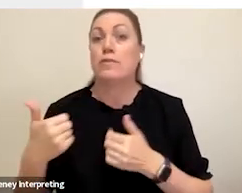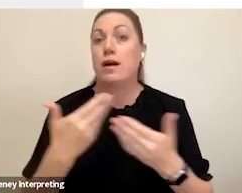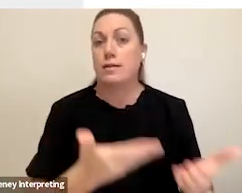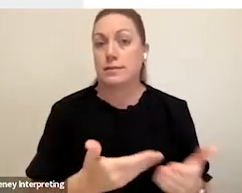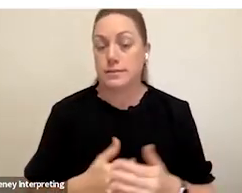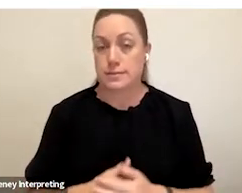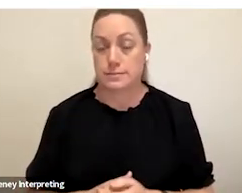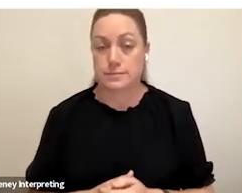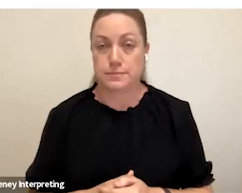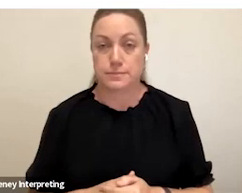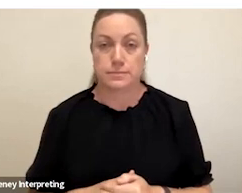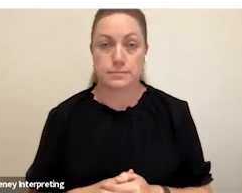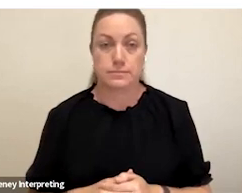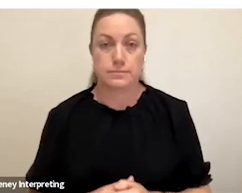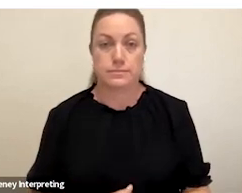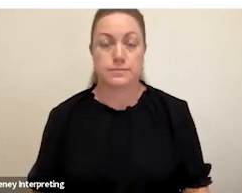please.